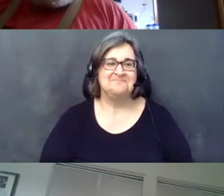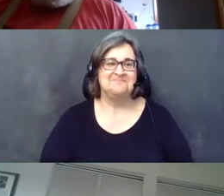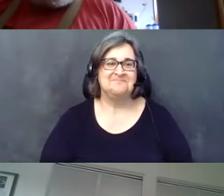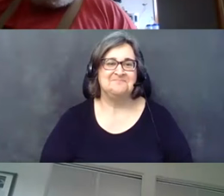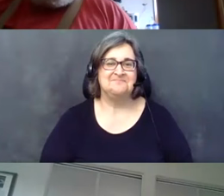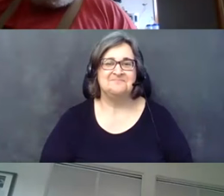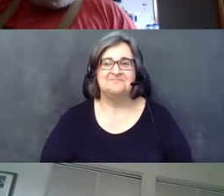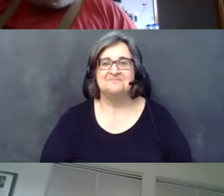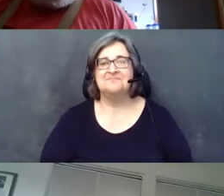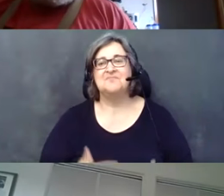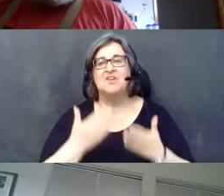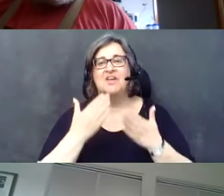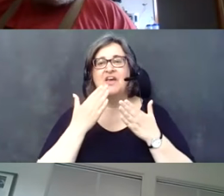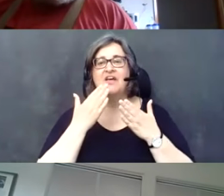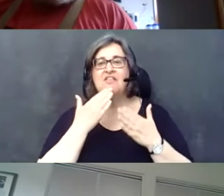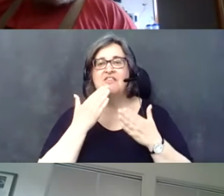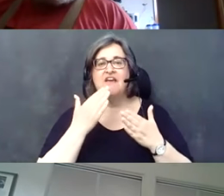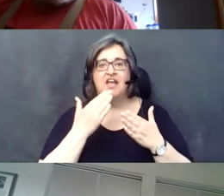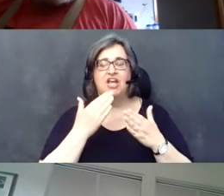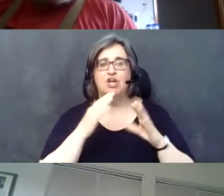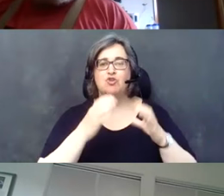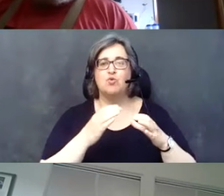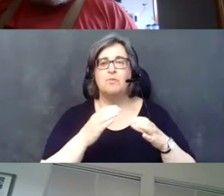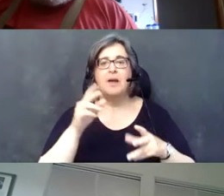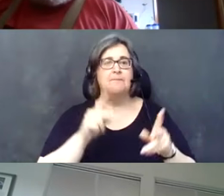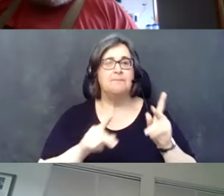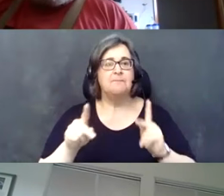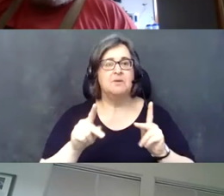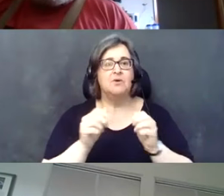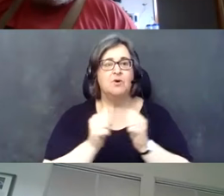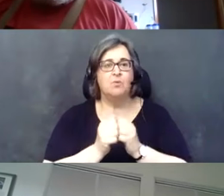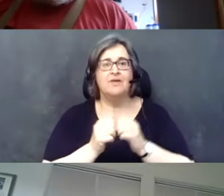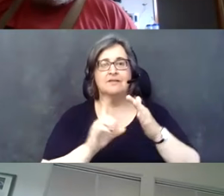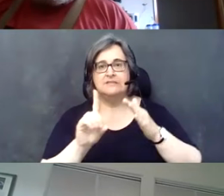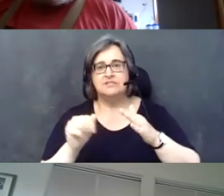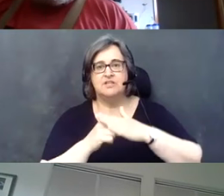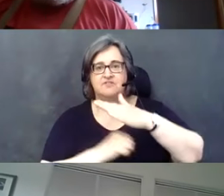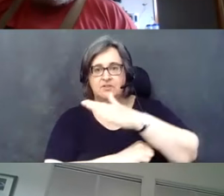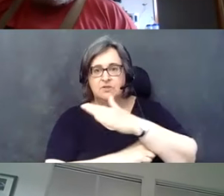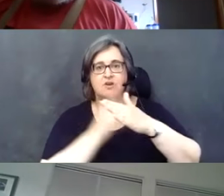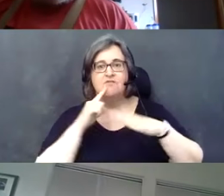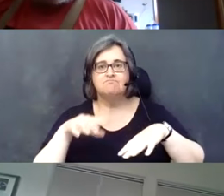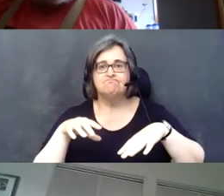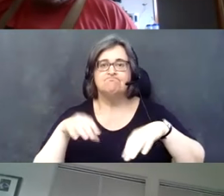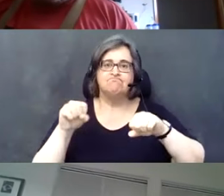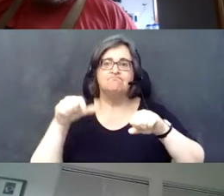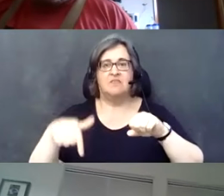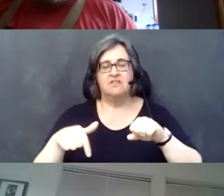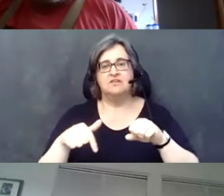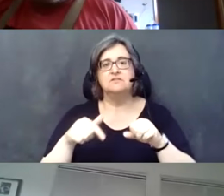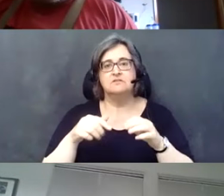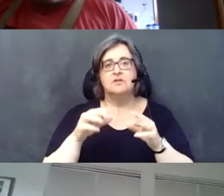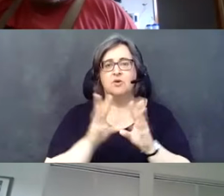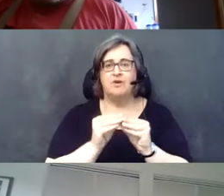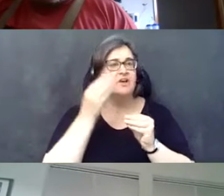We want to thank the People with the Disabilities Foundation for making this webinar possible. For those who are unfamiliar